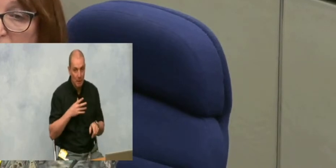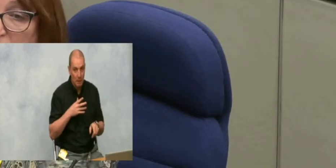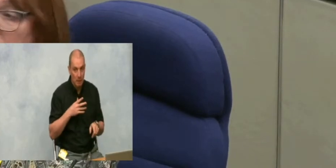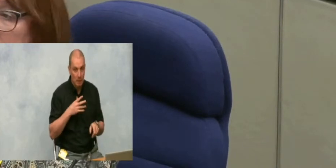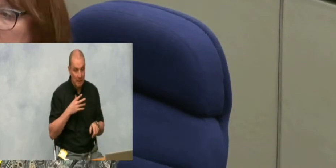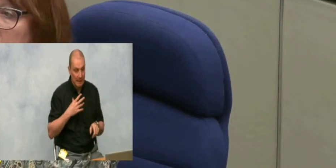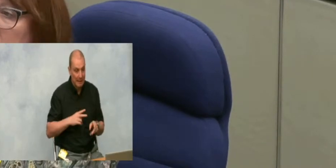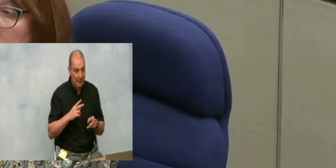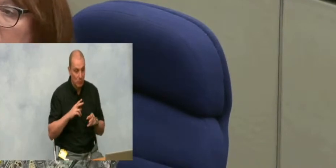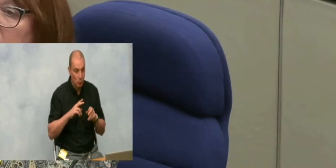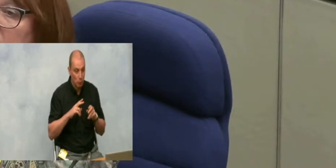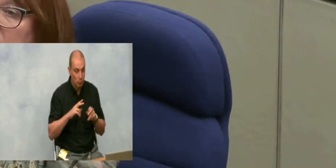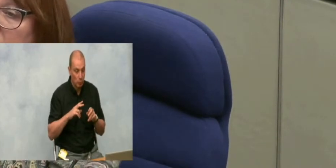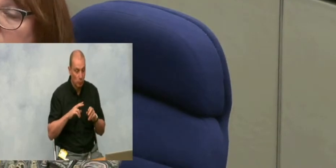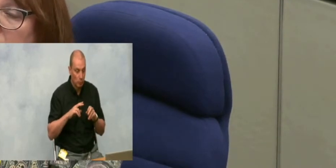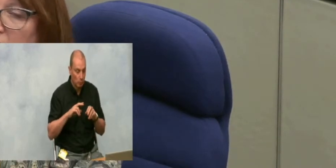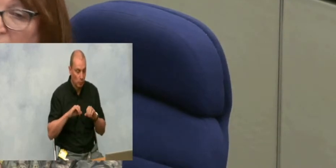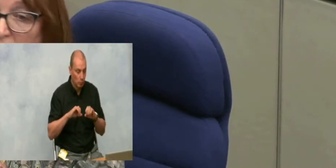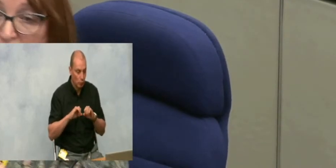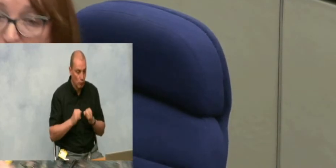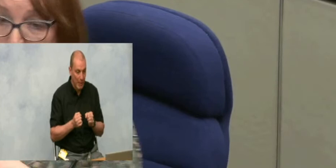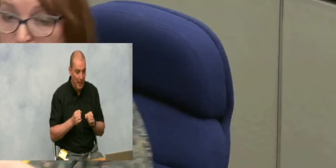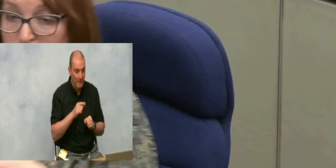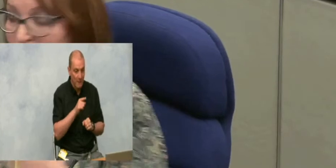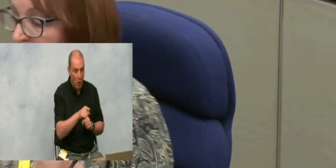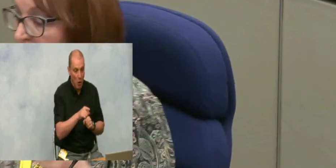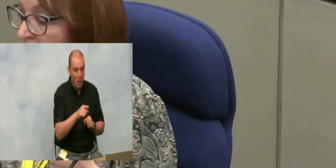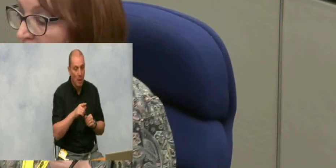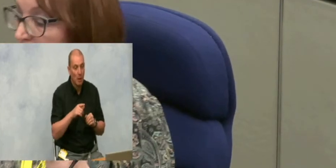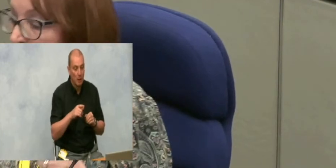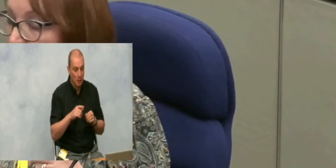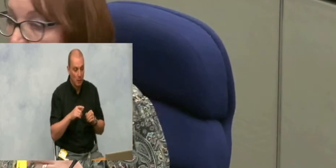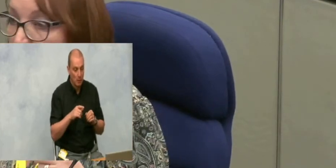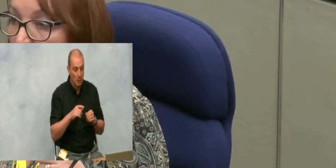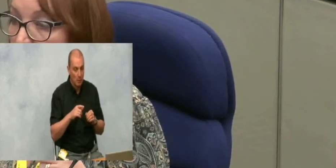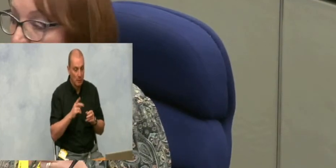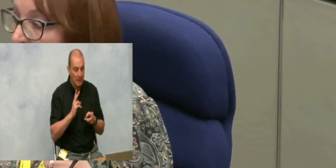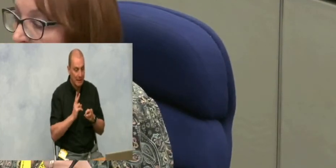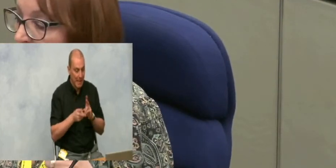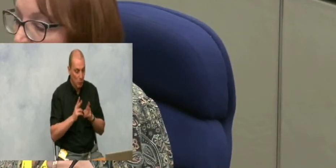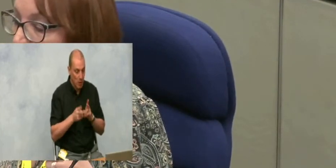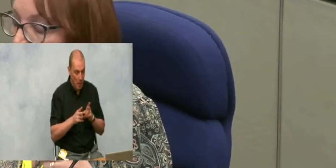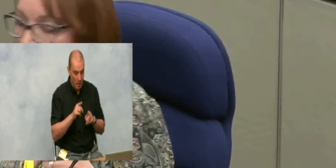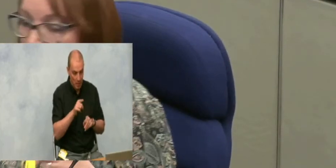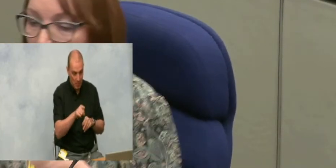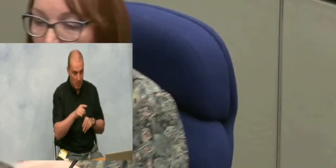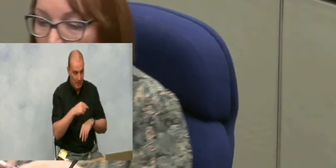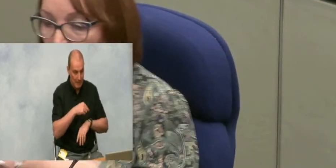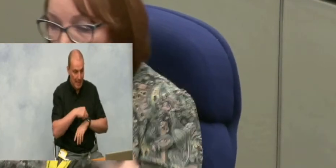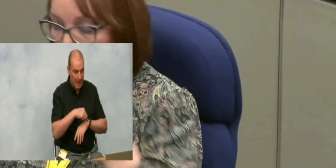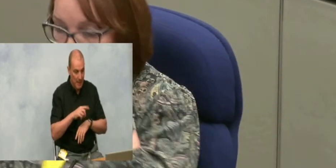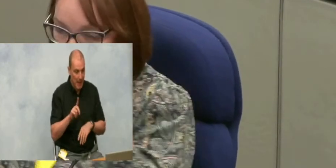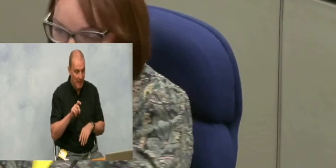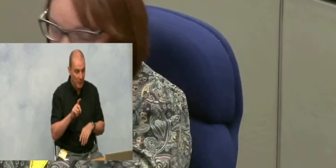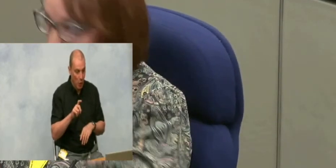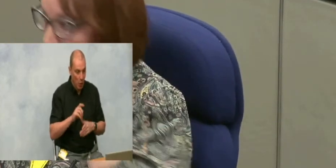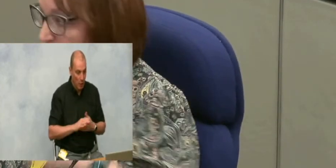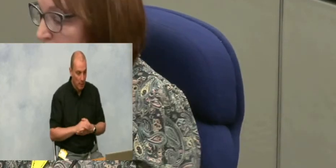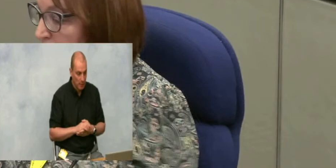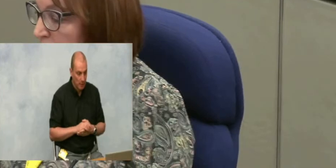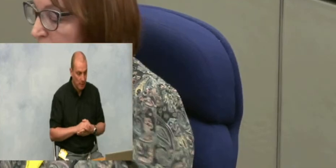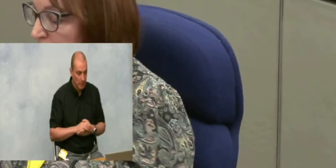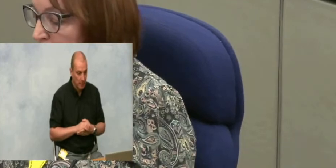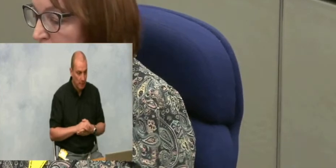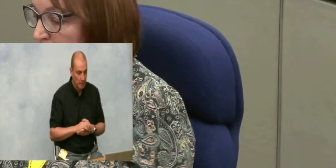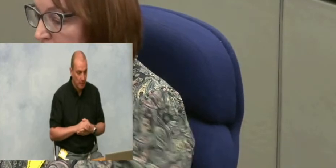It's 11:10. Thanks. I'm mindful of that, Margaret. So could Margaret Cooper,